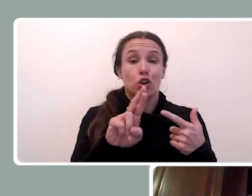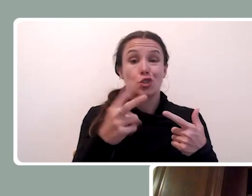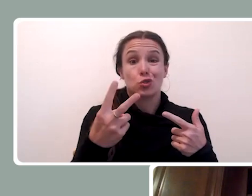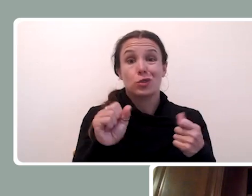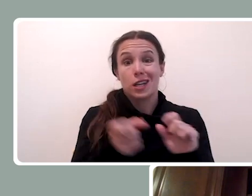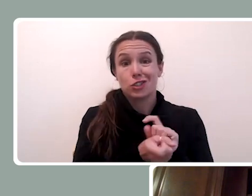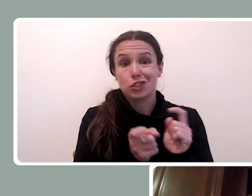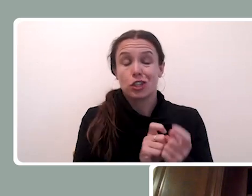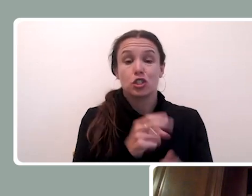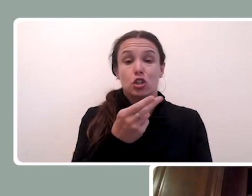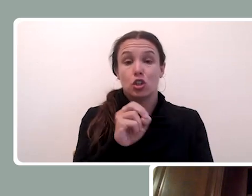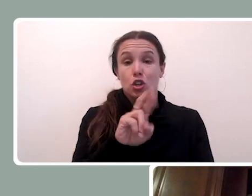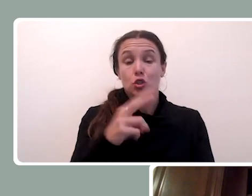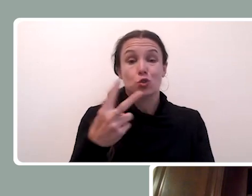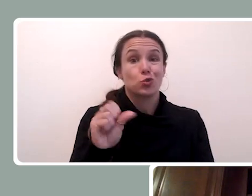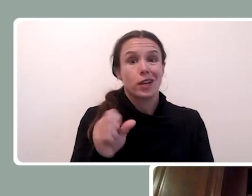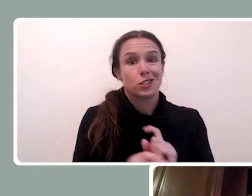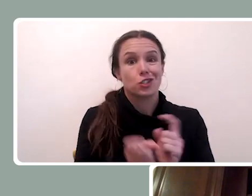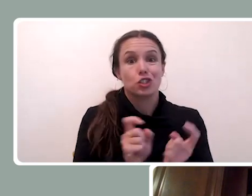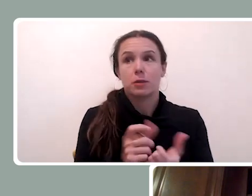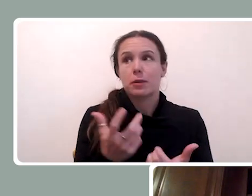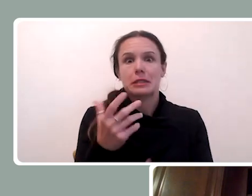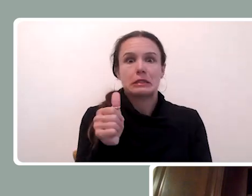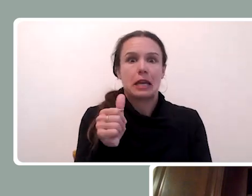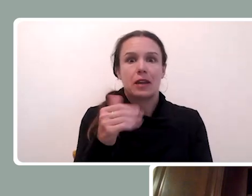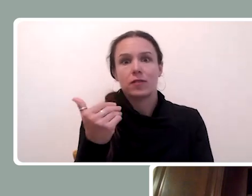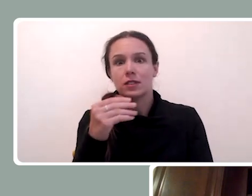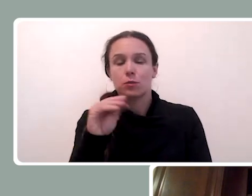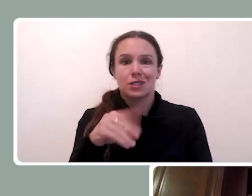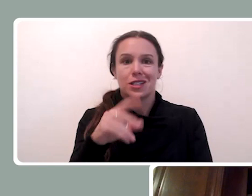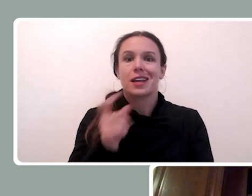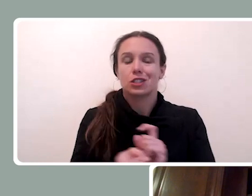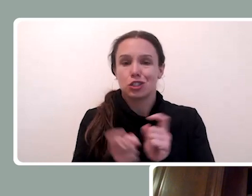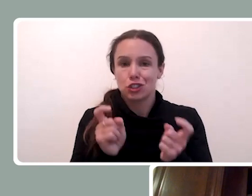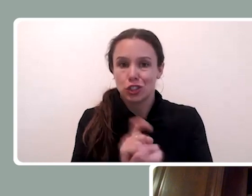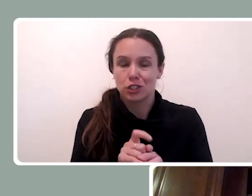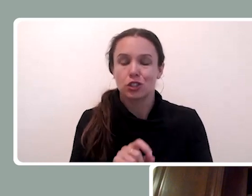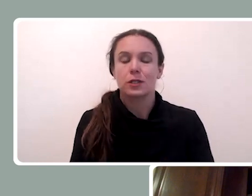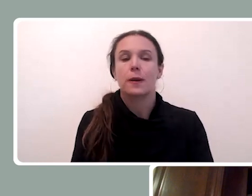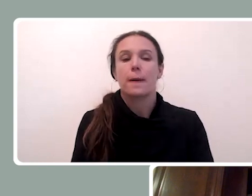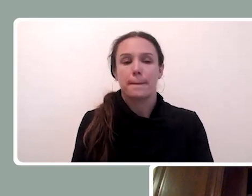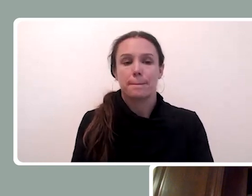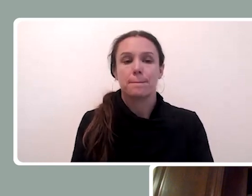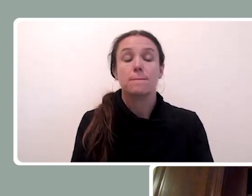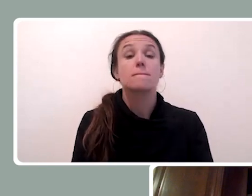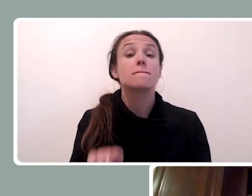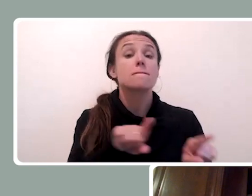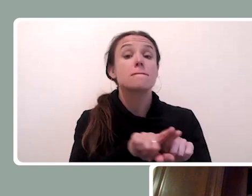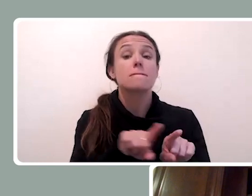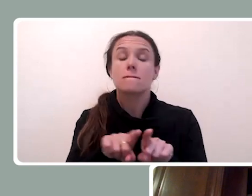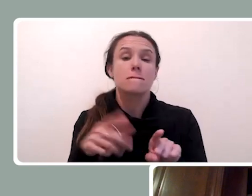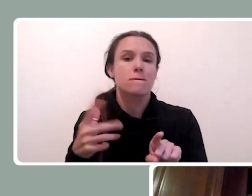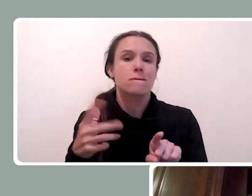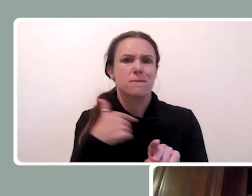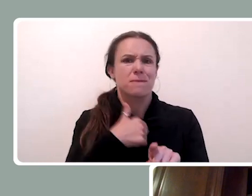HER2 can change maybe at least 10-15% of time. So there can be tumor heterogeneity also. The other thing, what we've realized